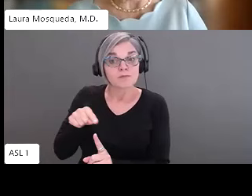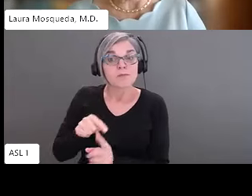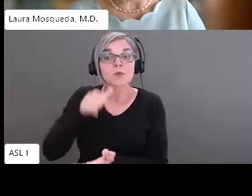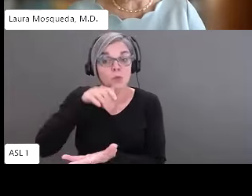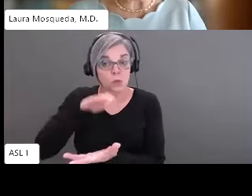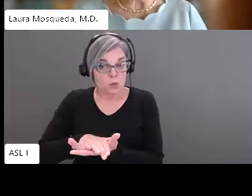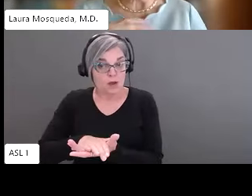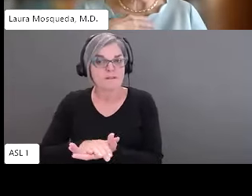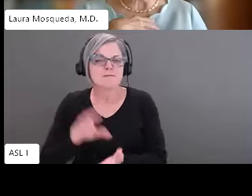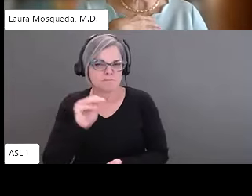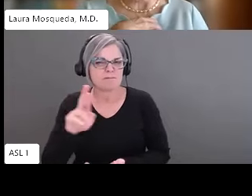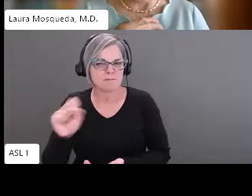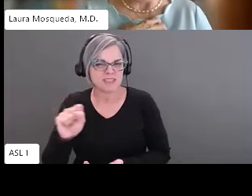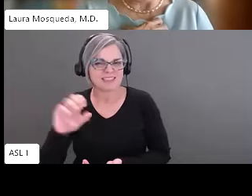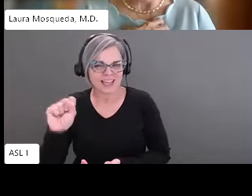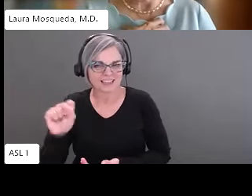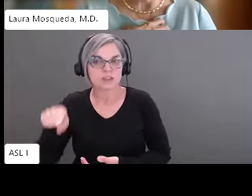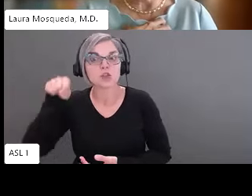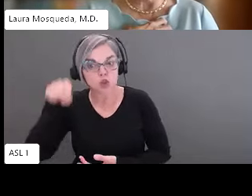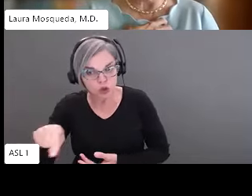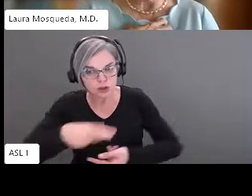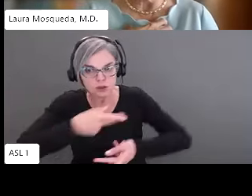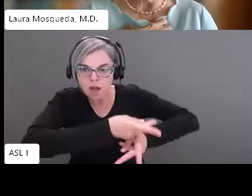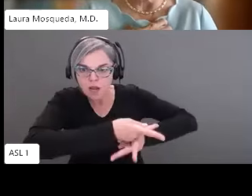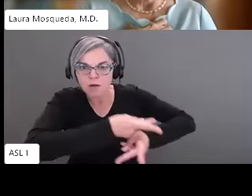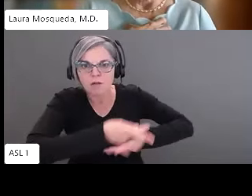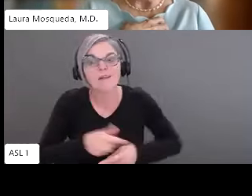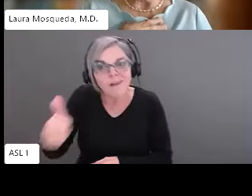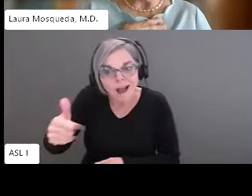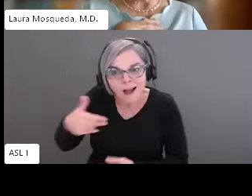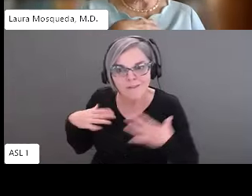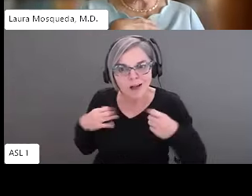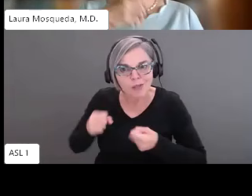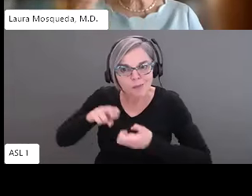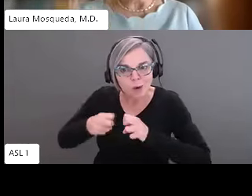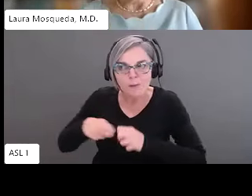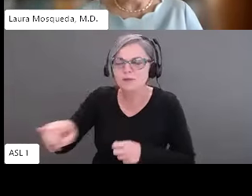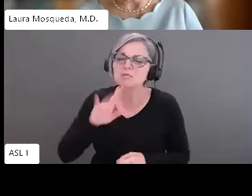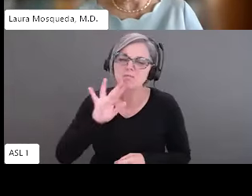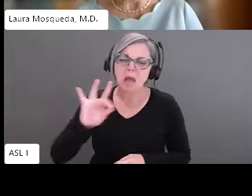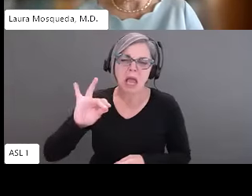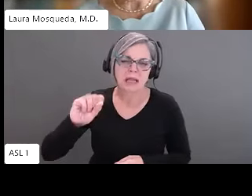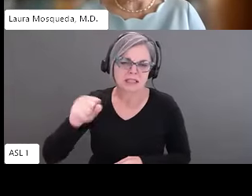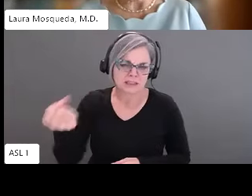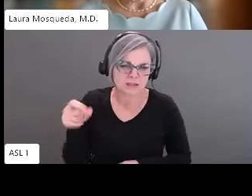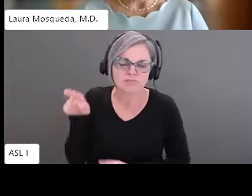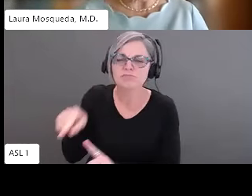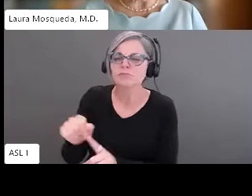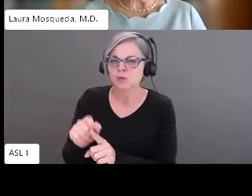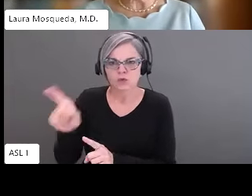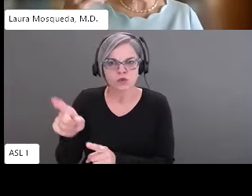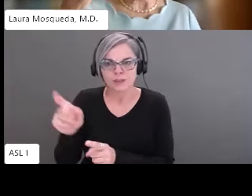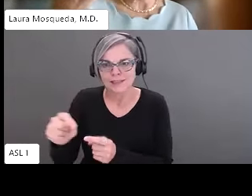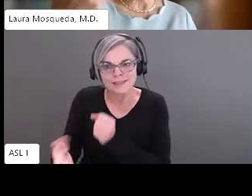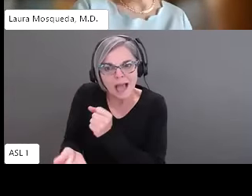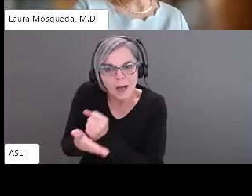primary caregiver, and she has her own health problems. She's in her 80s, and she needs help getting around, and it's